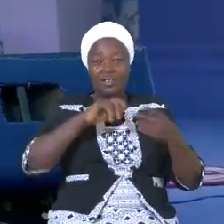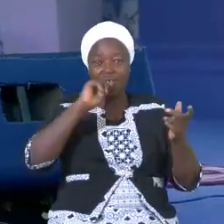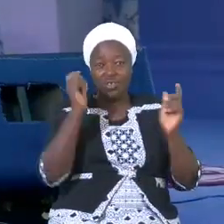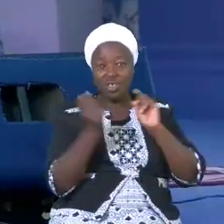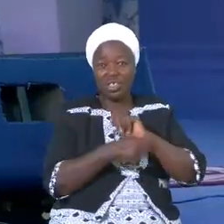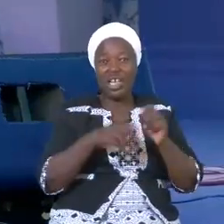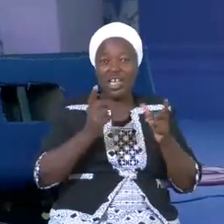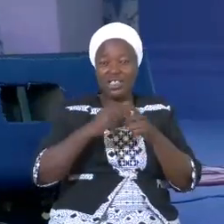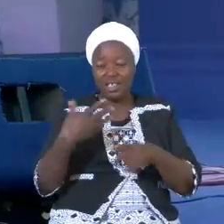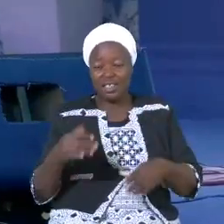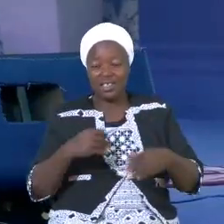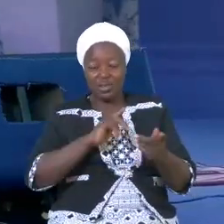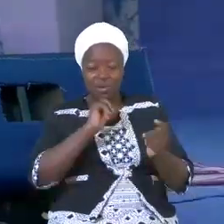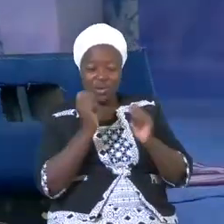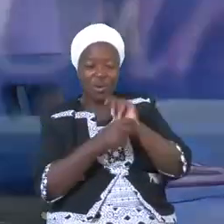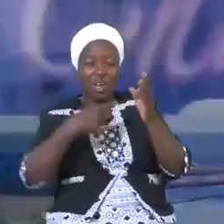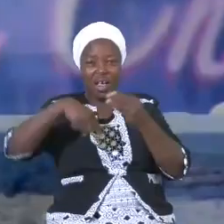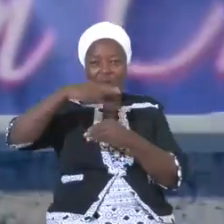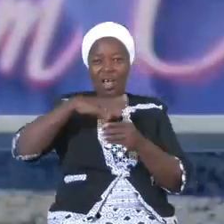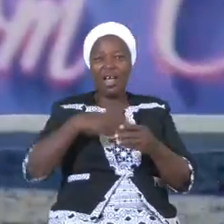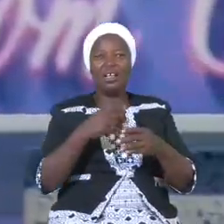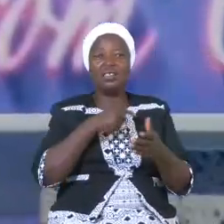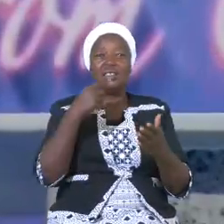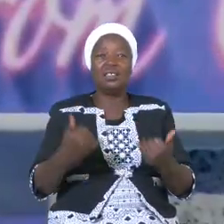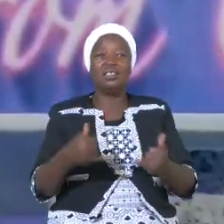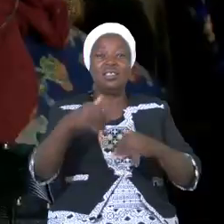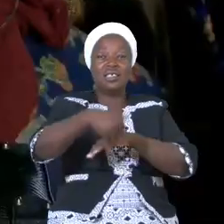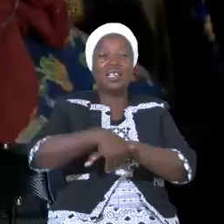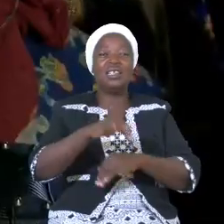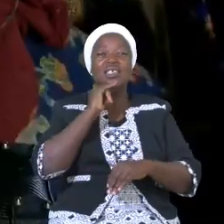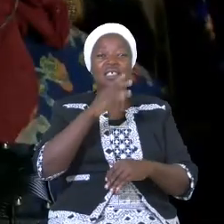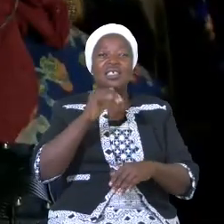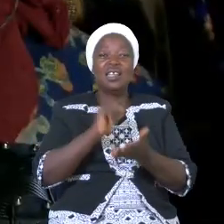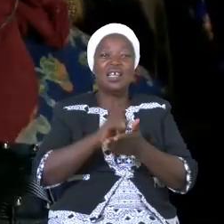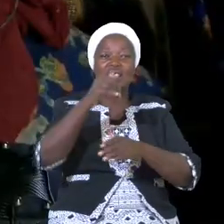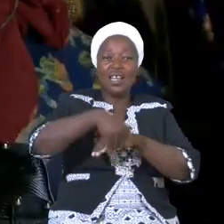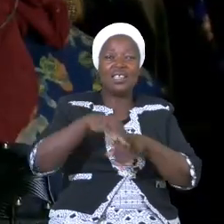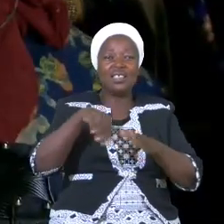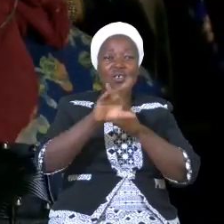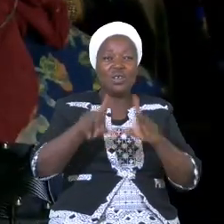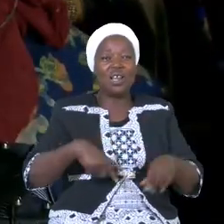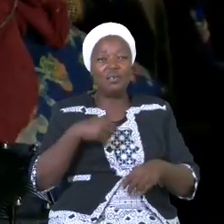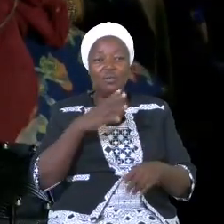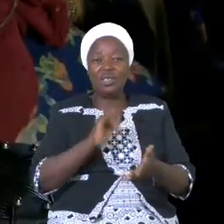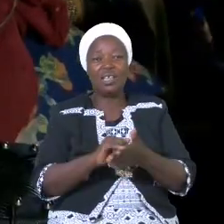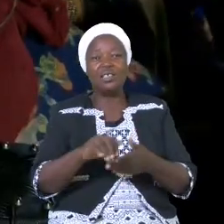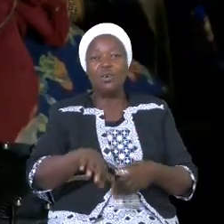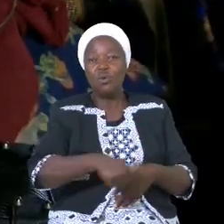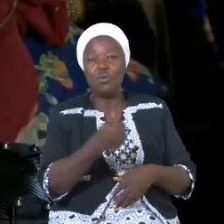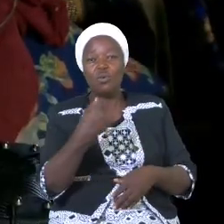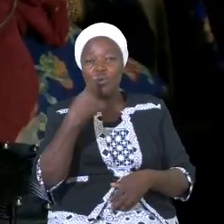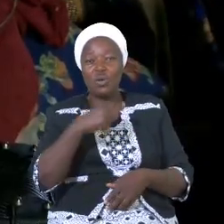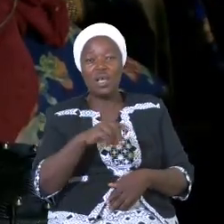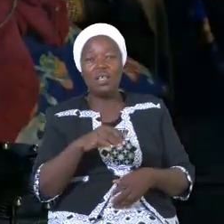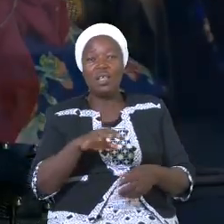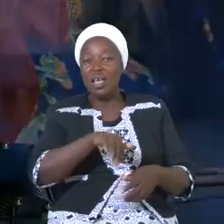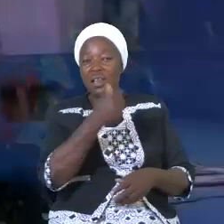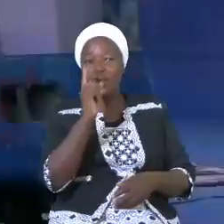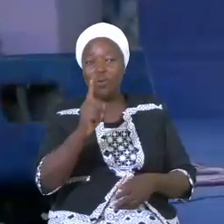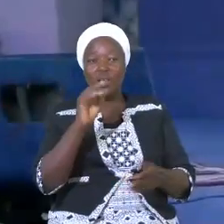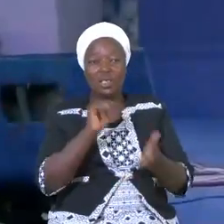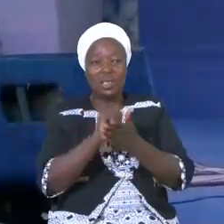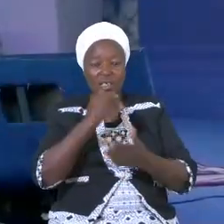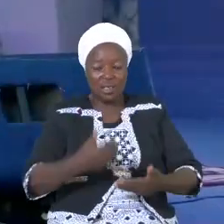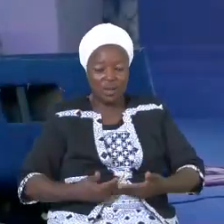around and tonight is that night in your life for whatsoever whatsoever is born of